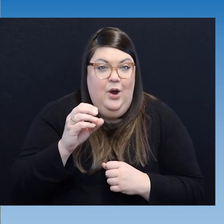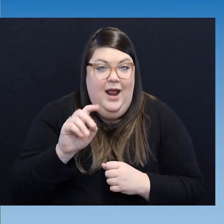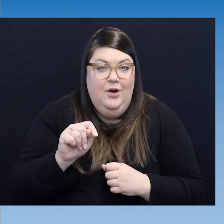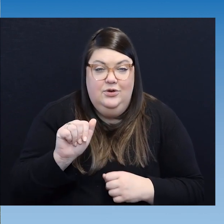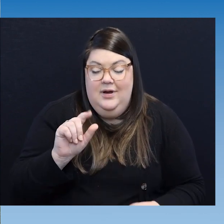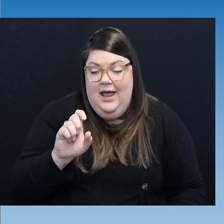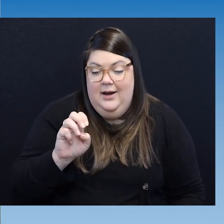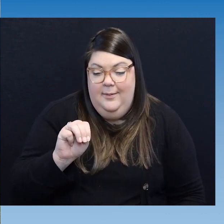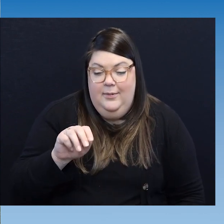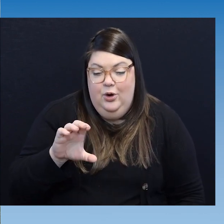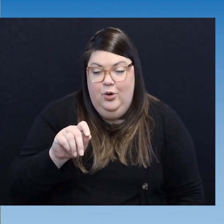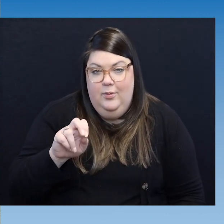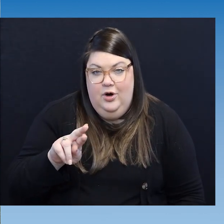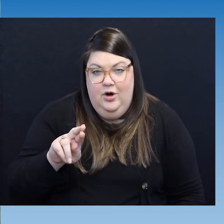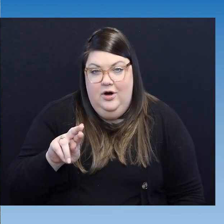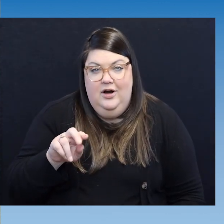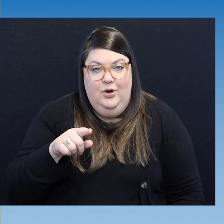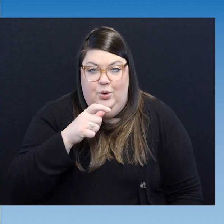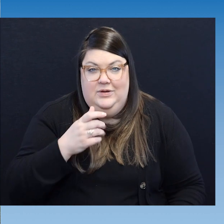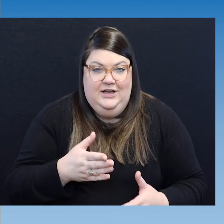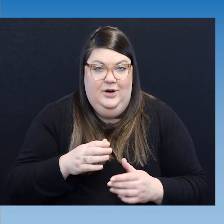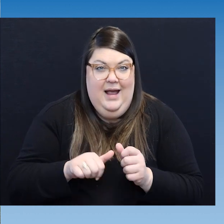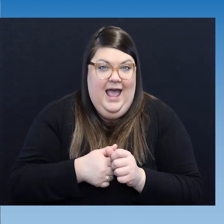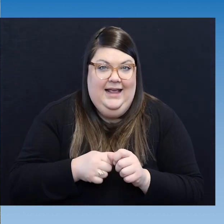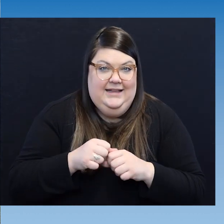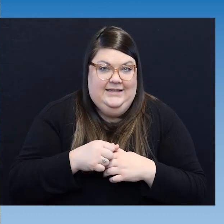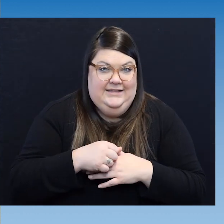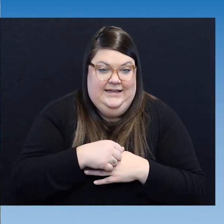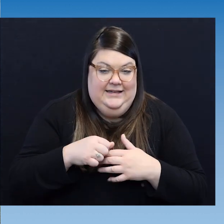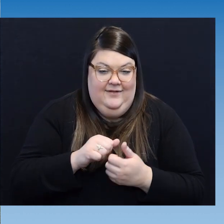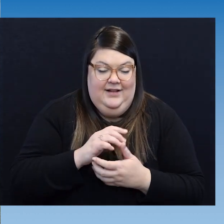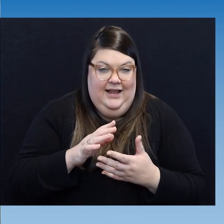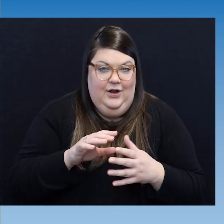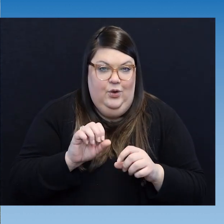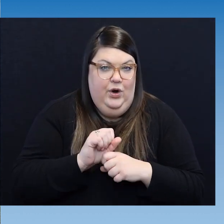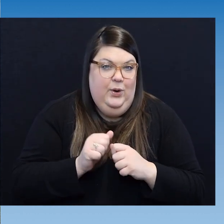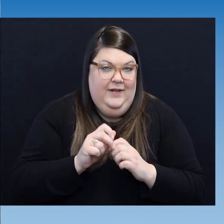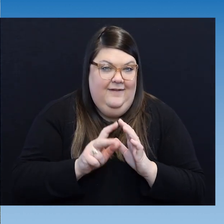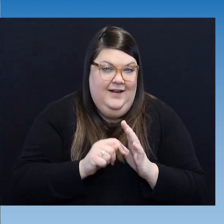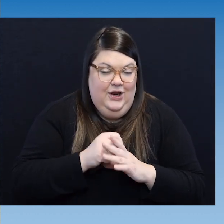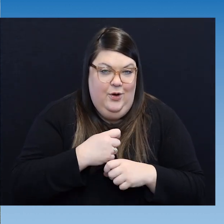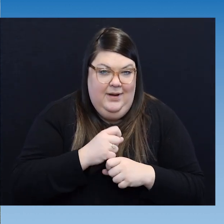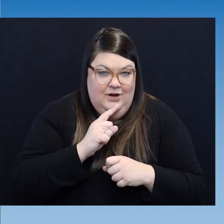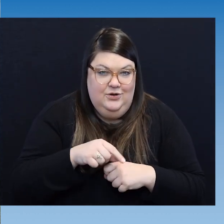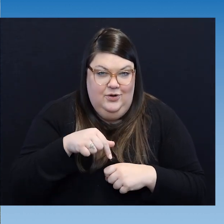to Adam Cooper Teran, who's here behind the scenes, and he's going to be working with the video and making